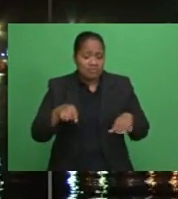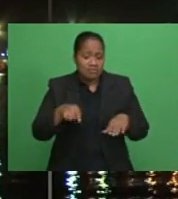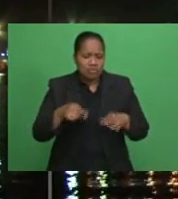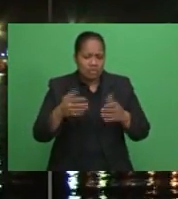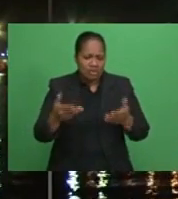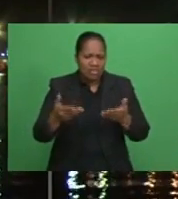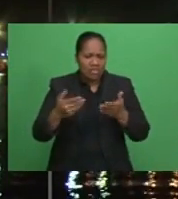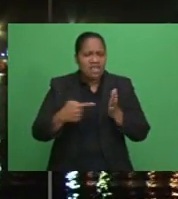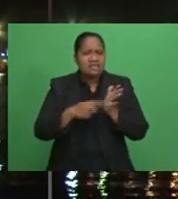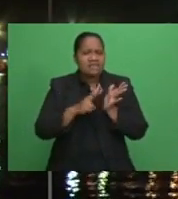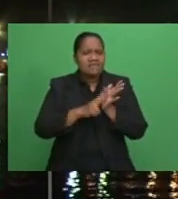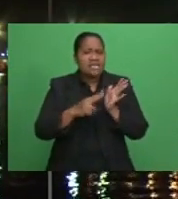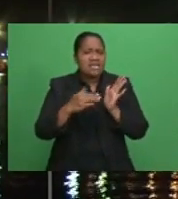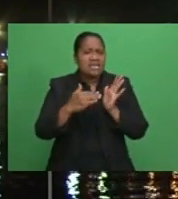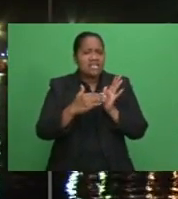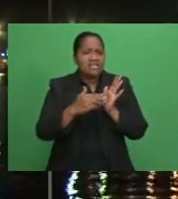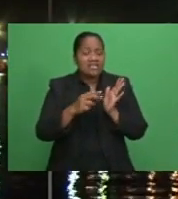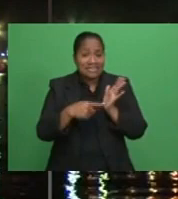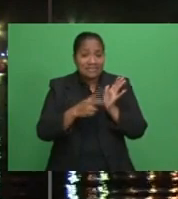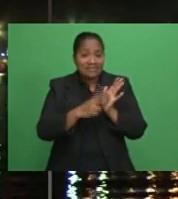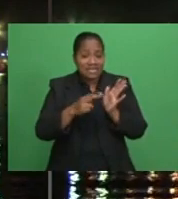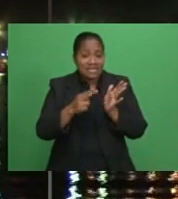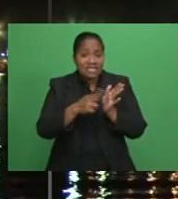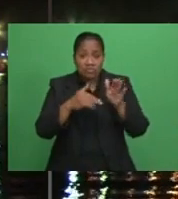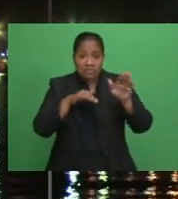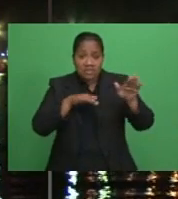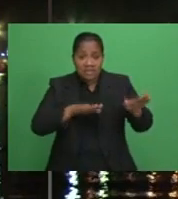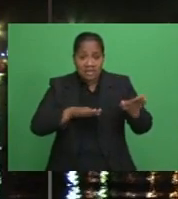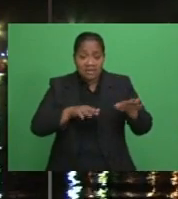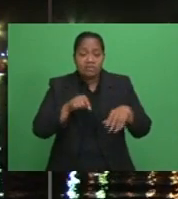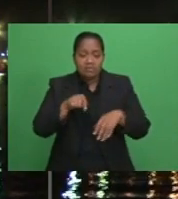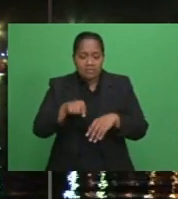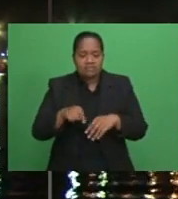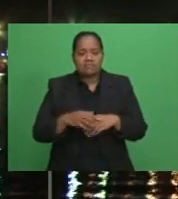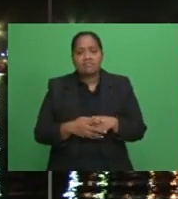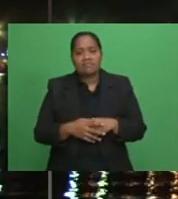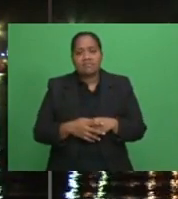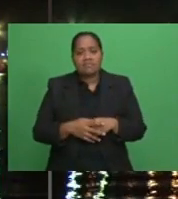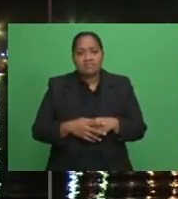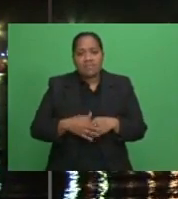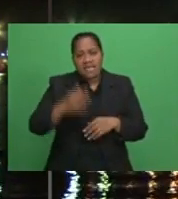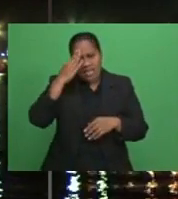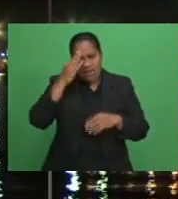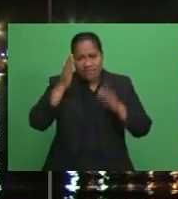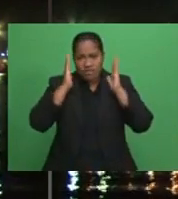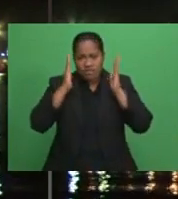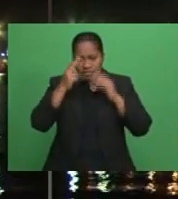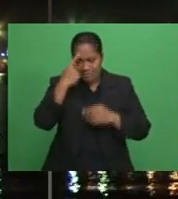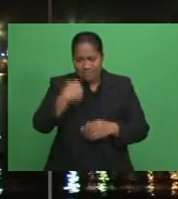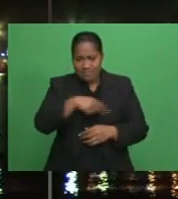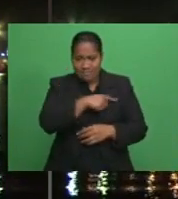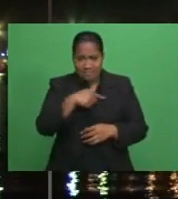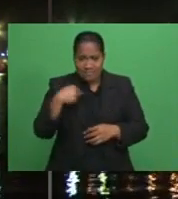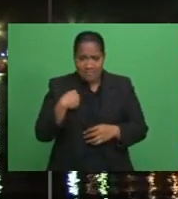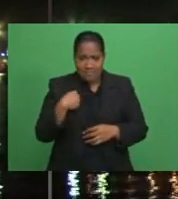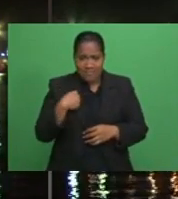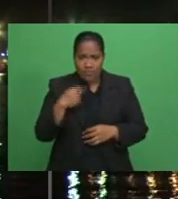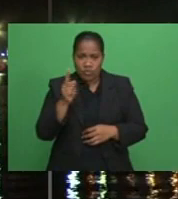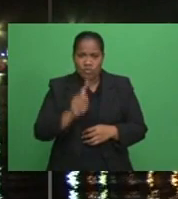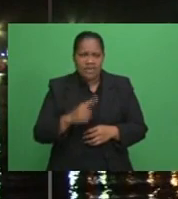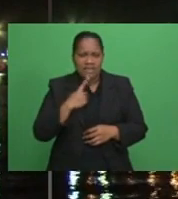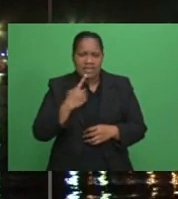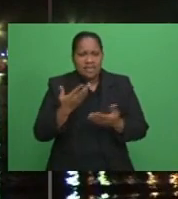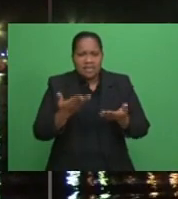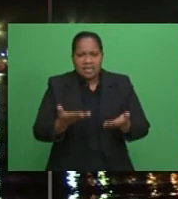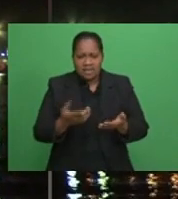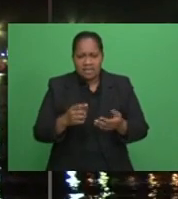by TVNZ's One News. Head of the Catholic Church in Fiji, Archbishop Peter Lloyd Chong, says the claims reported by One News were well